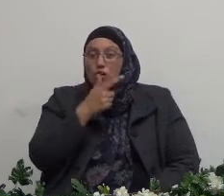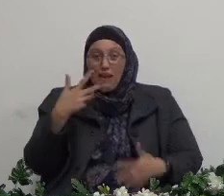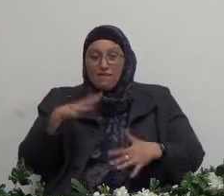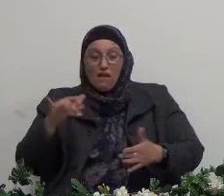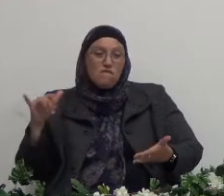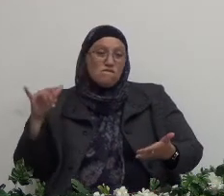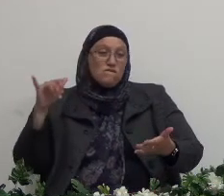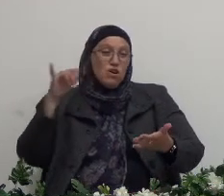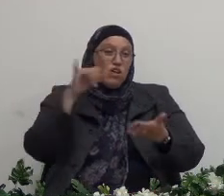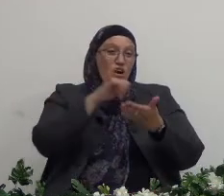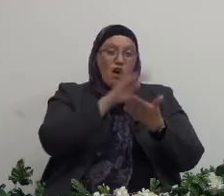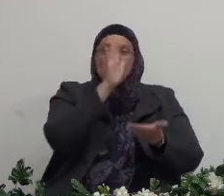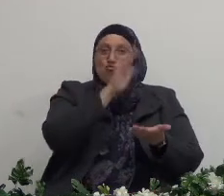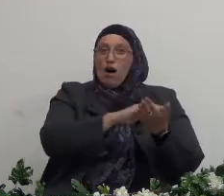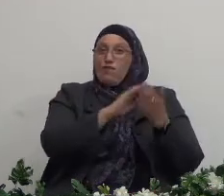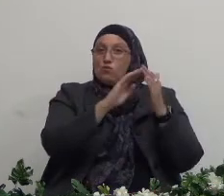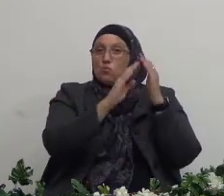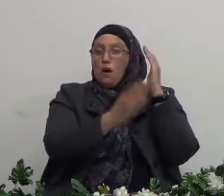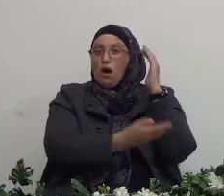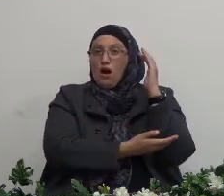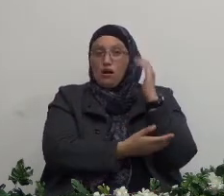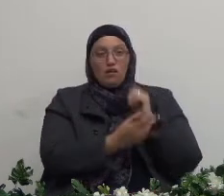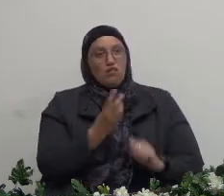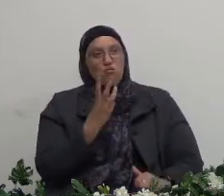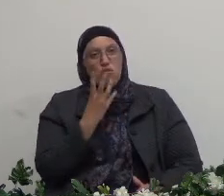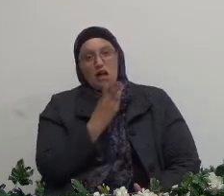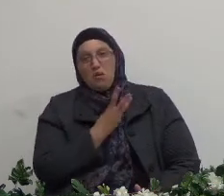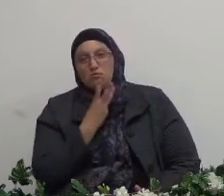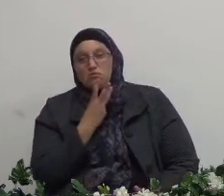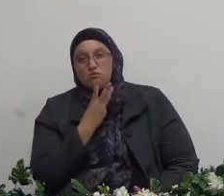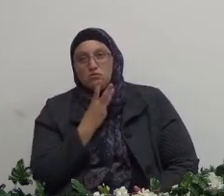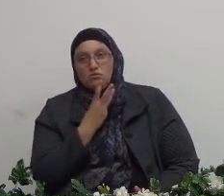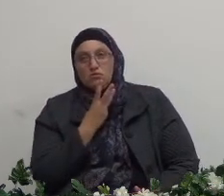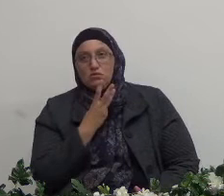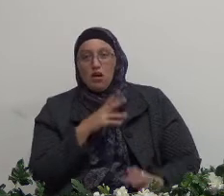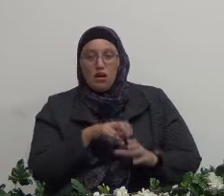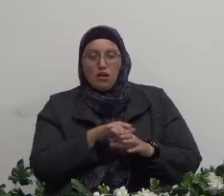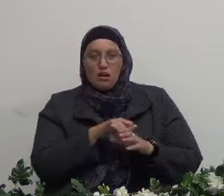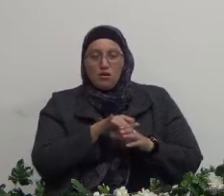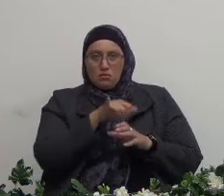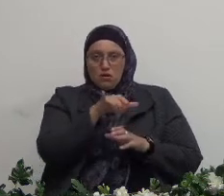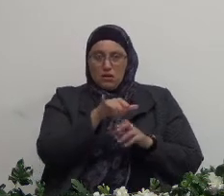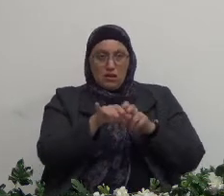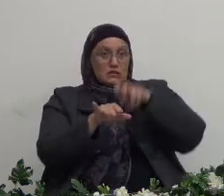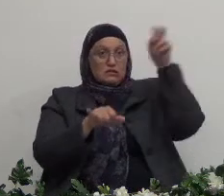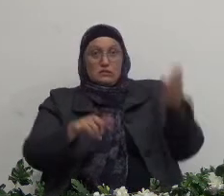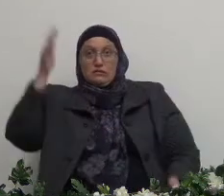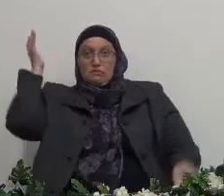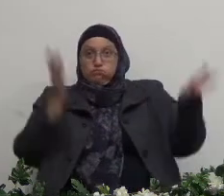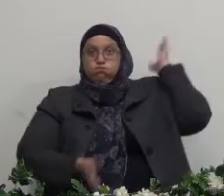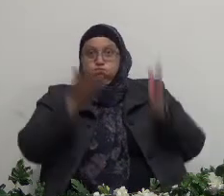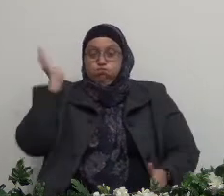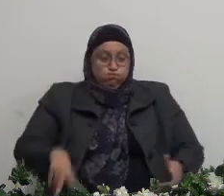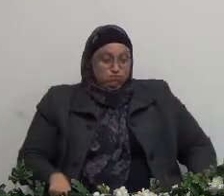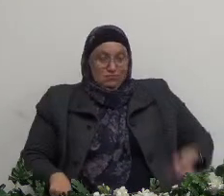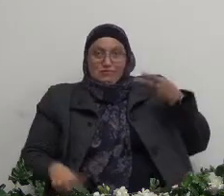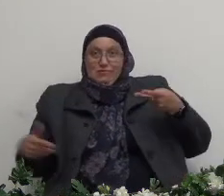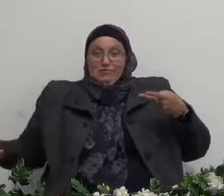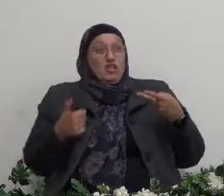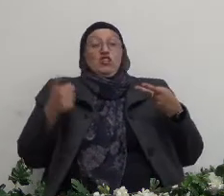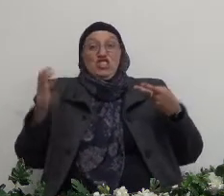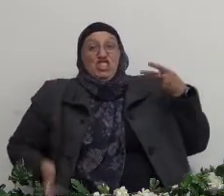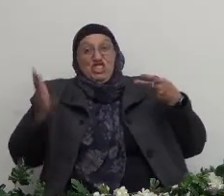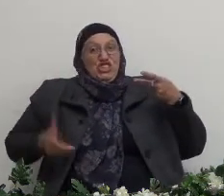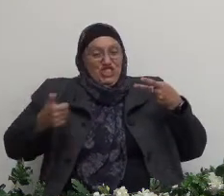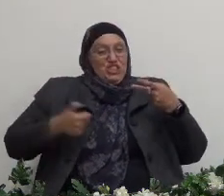think. Maybe less, 2 hours. They jump off the plane, the smokers. They've got the lighter in their hand and the cigarette in their hand. And